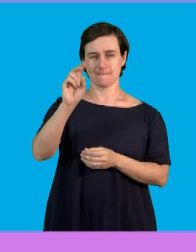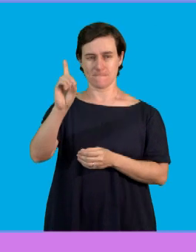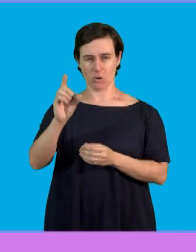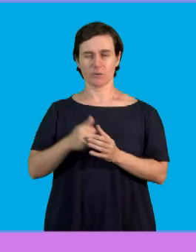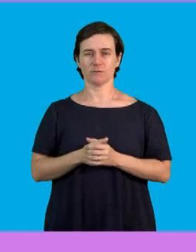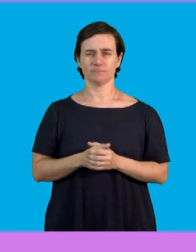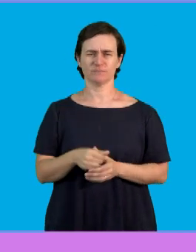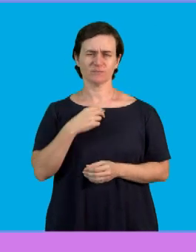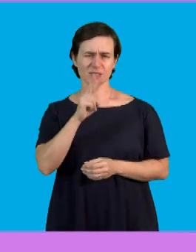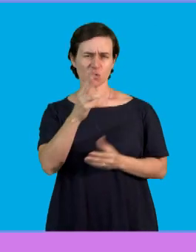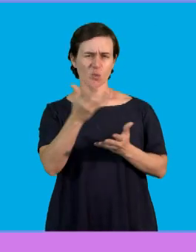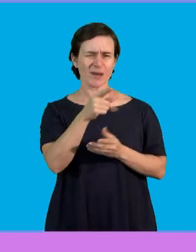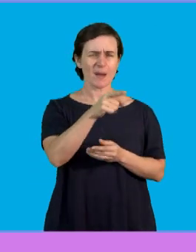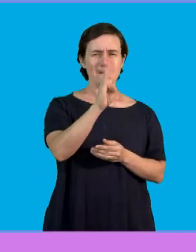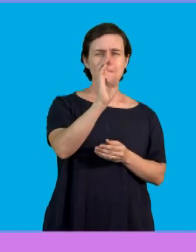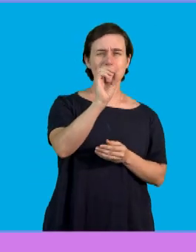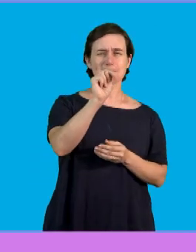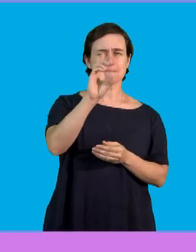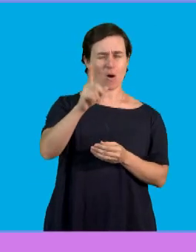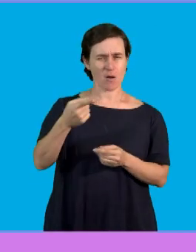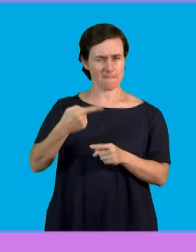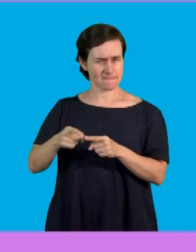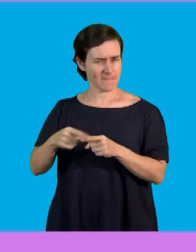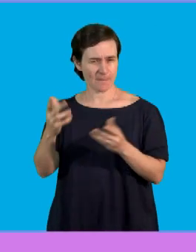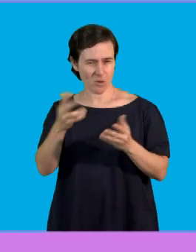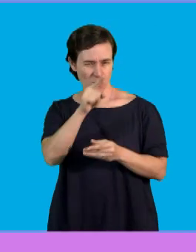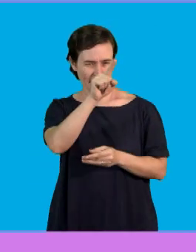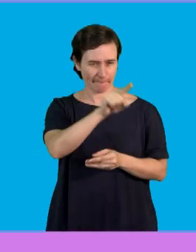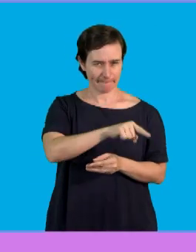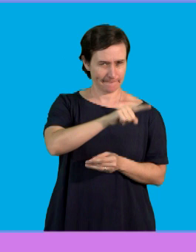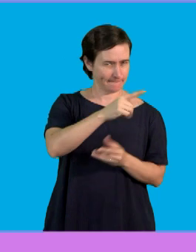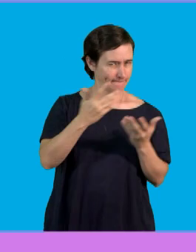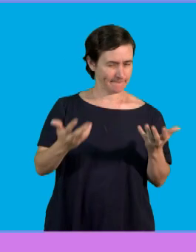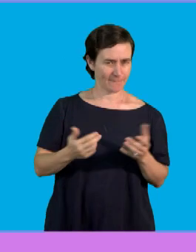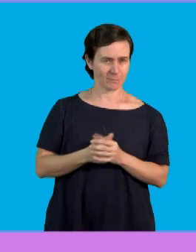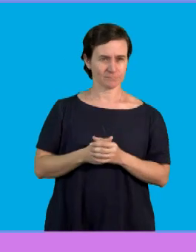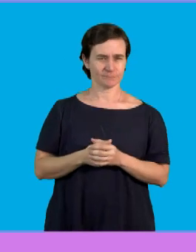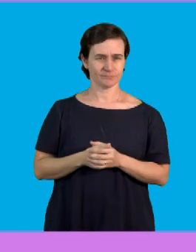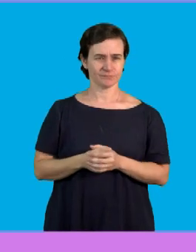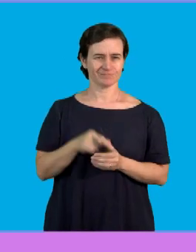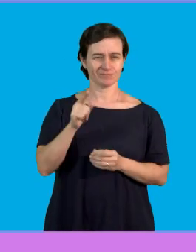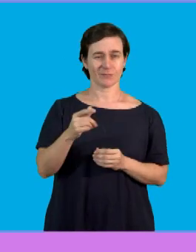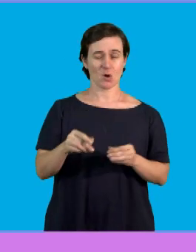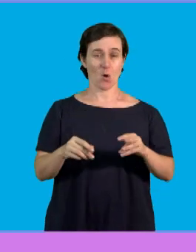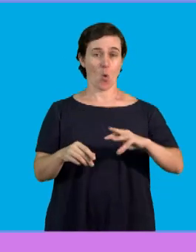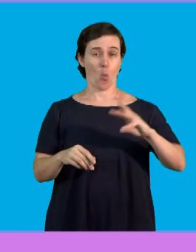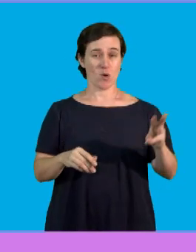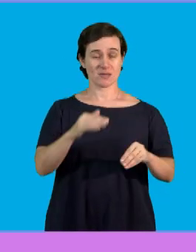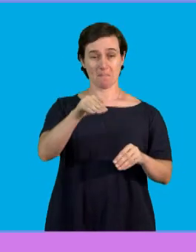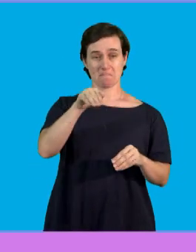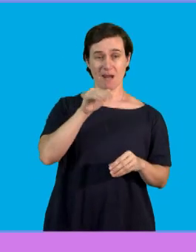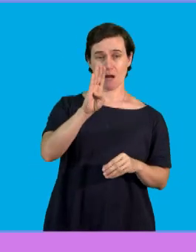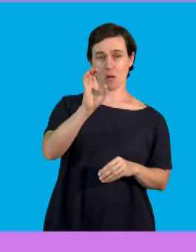it says bond payment. So we can see on our statement, it says here West Bank